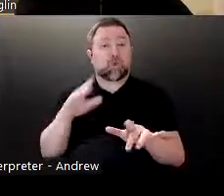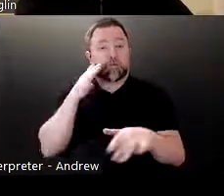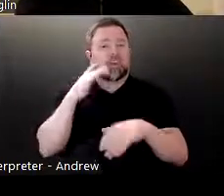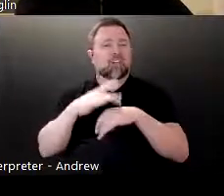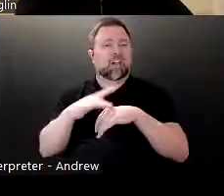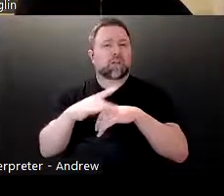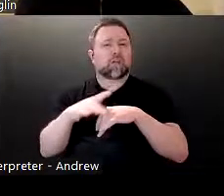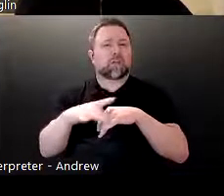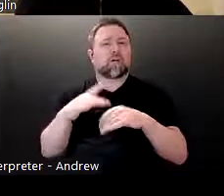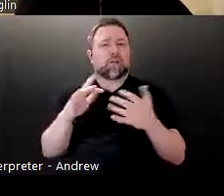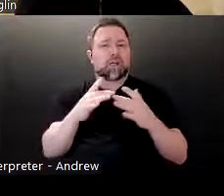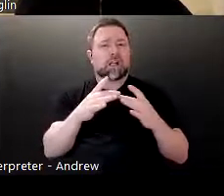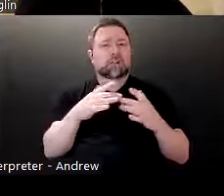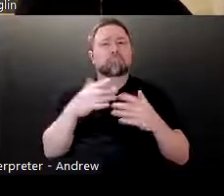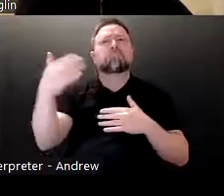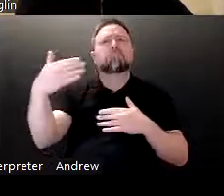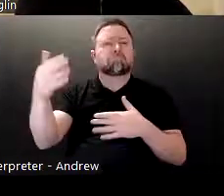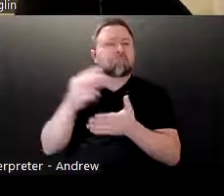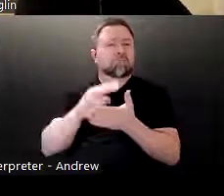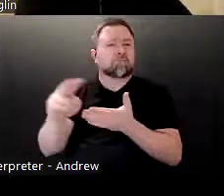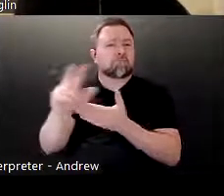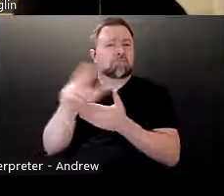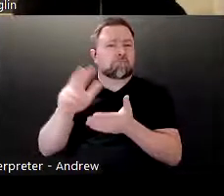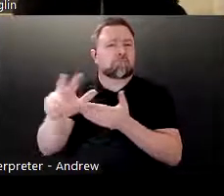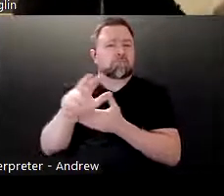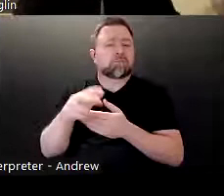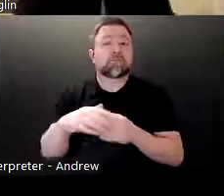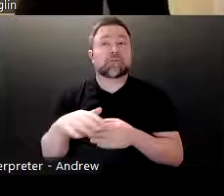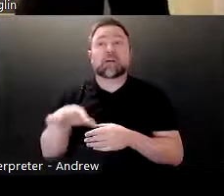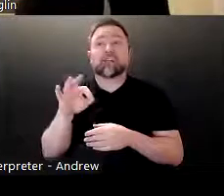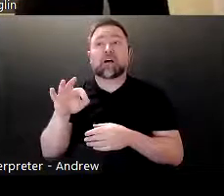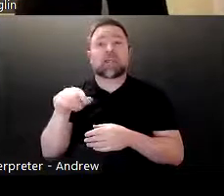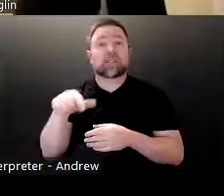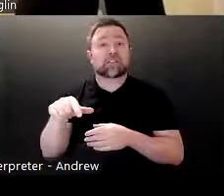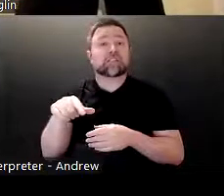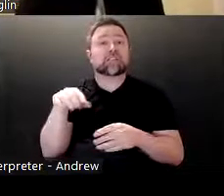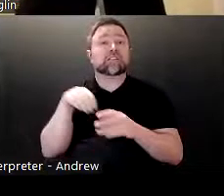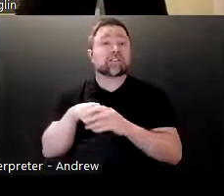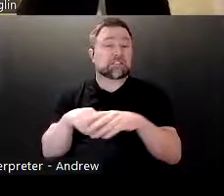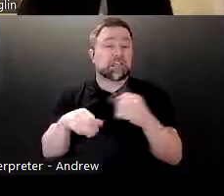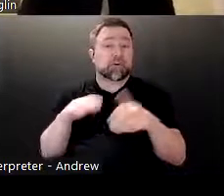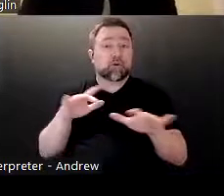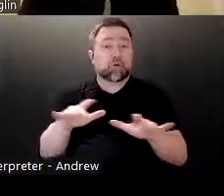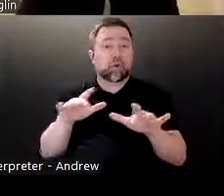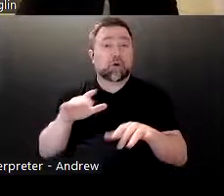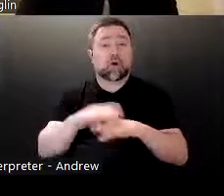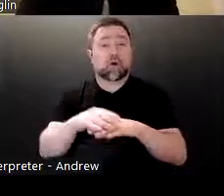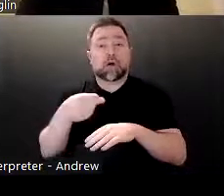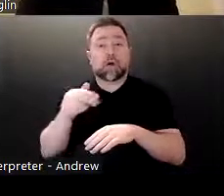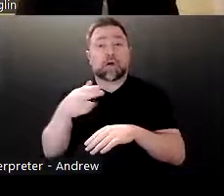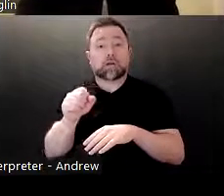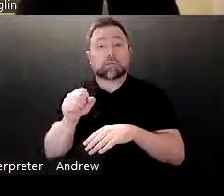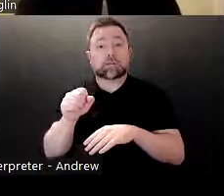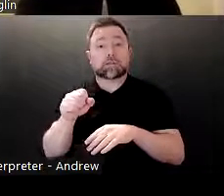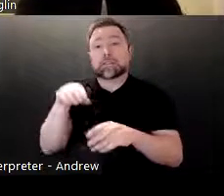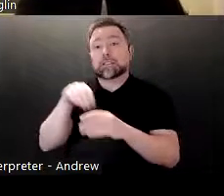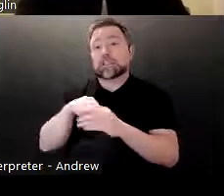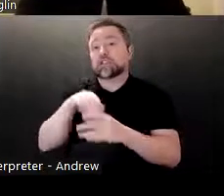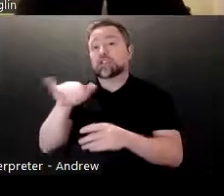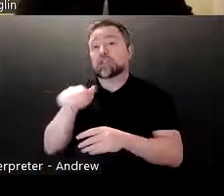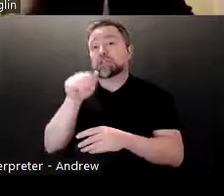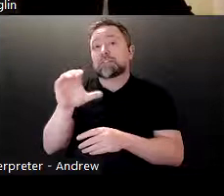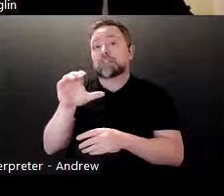available online in the coming weeks. You will be able to find this and other recordings from the HAHS road trip on the James Castle House YouTube